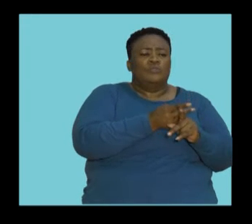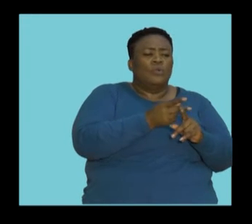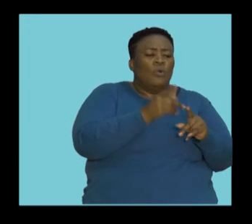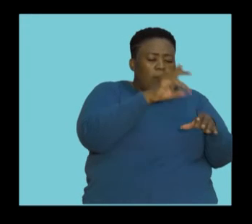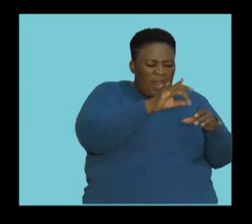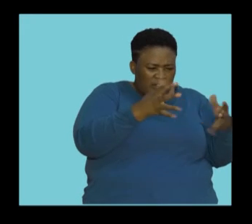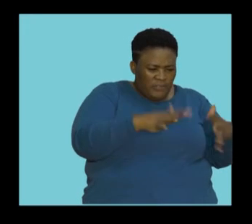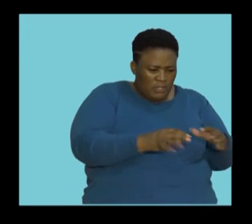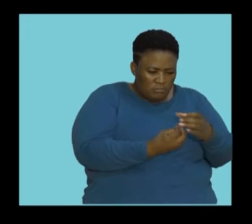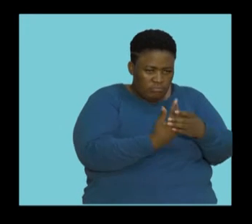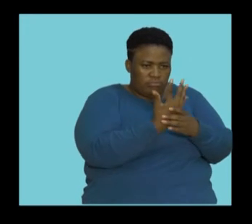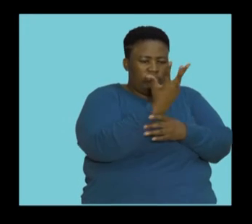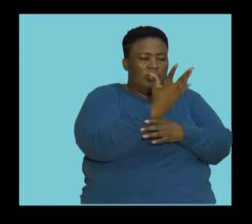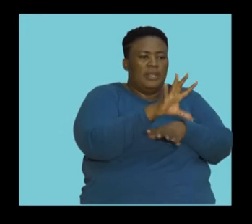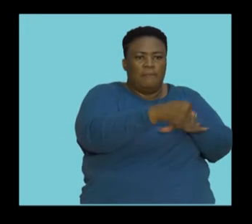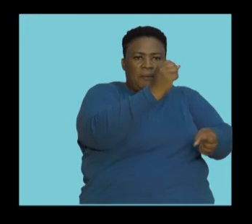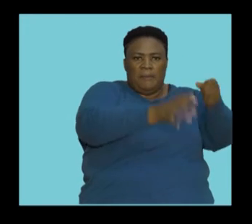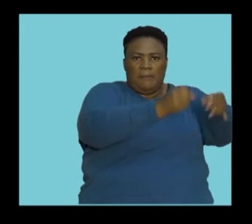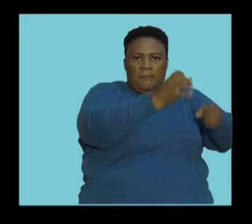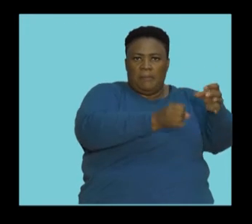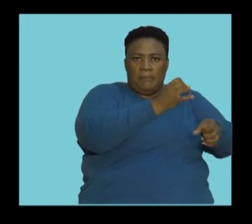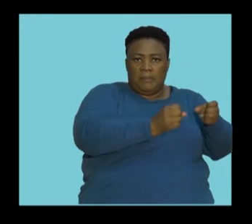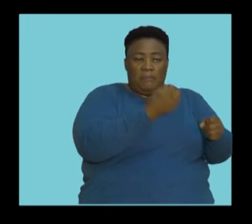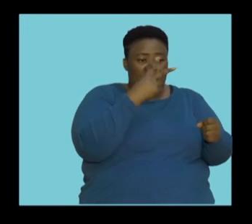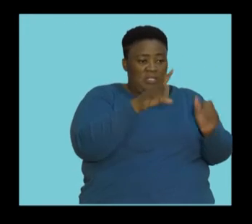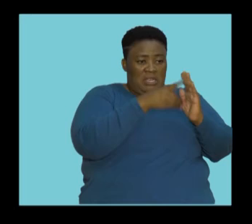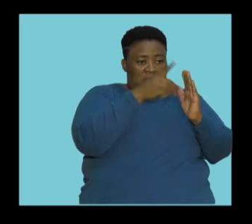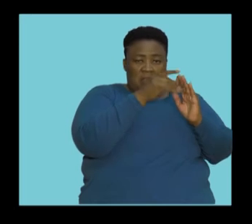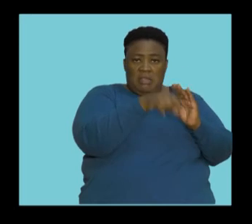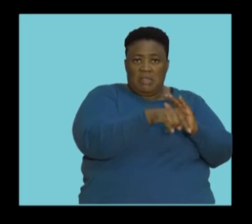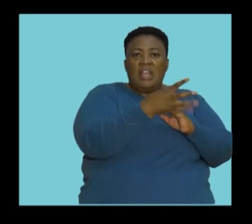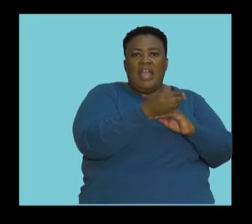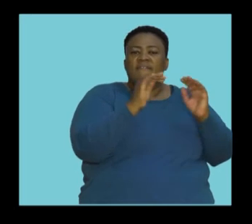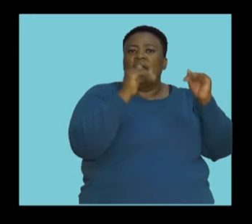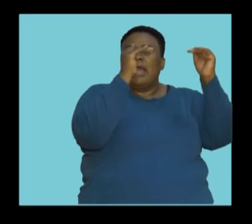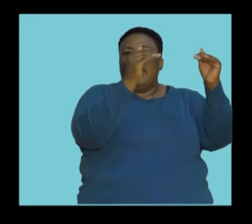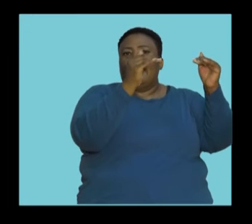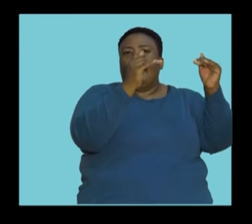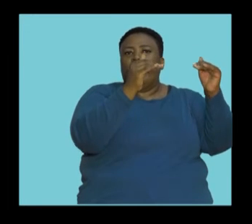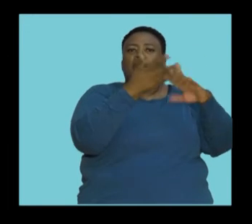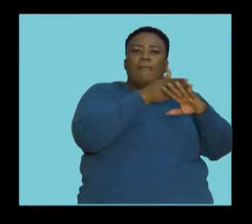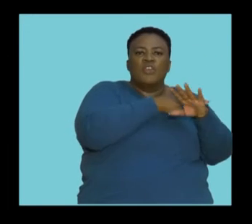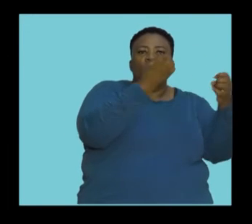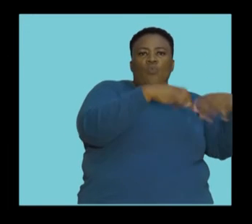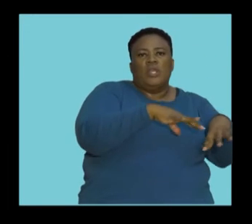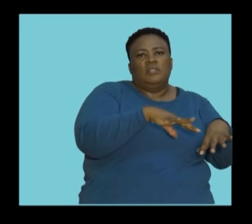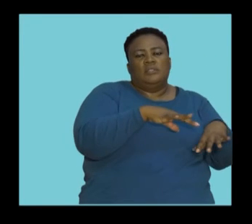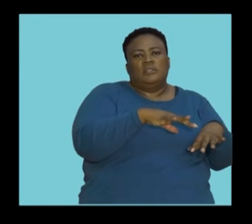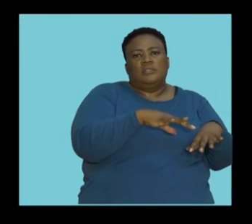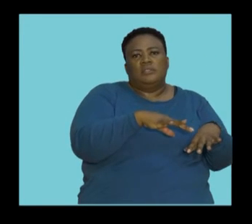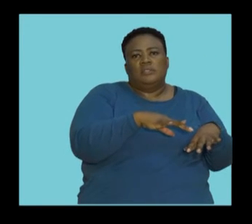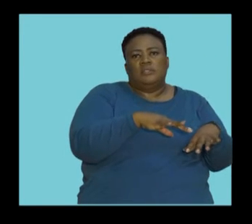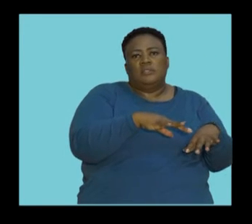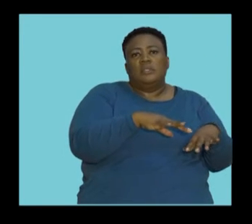produced harvested their crop, we can see that your developed countries have a significantly higher